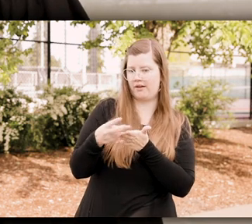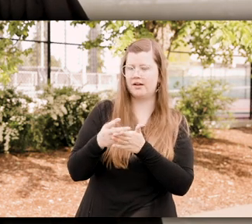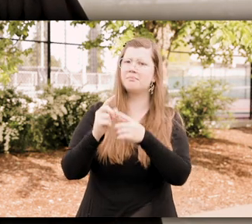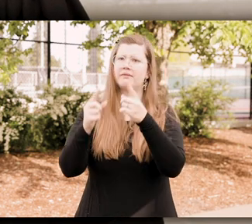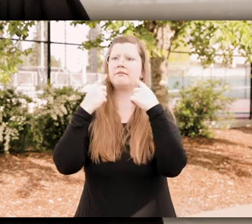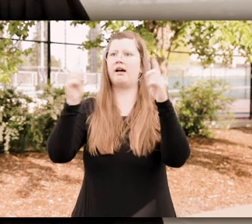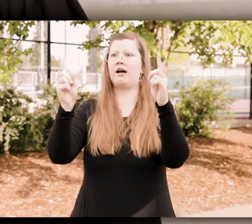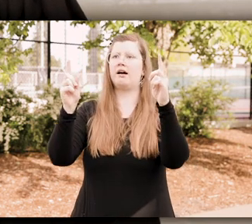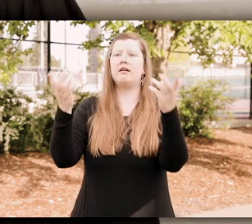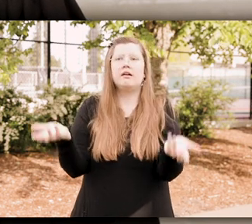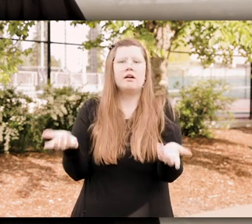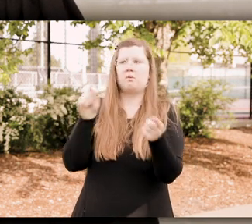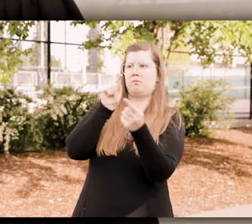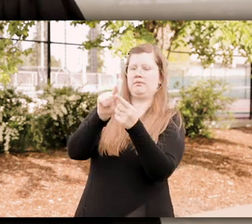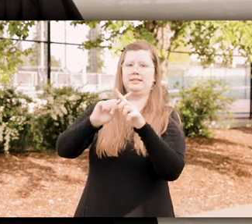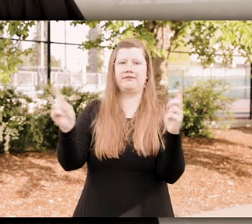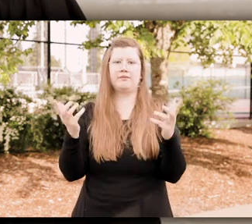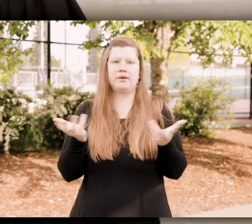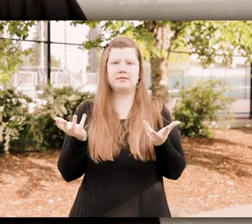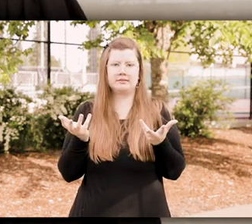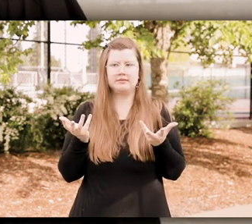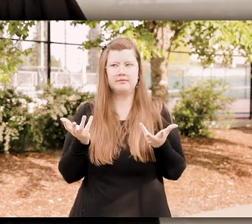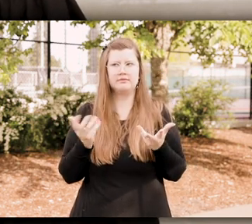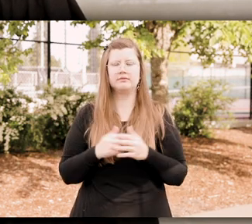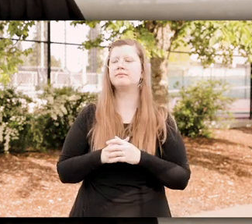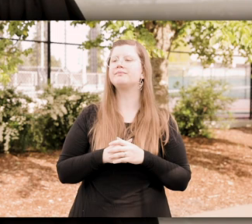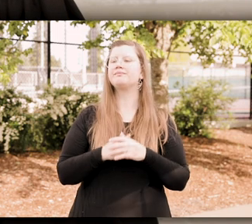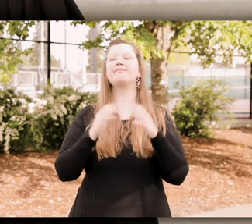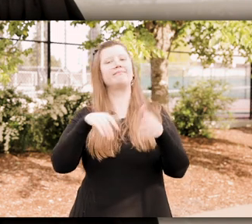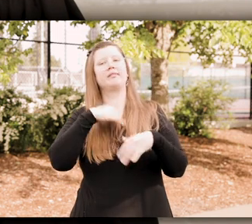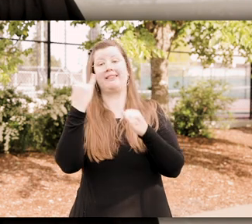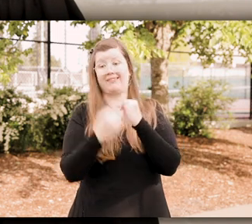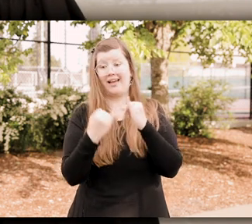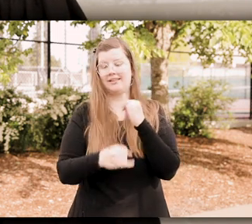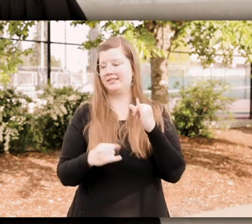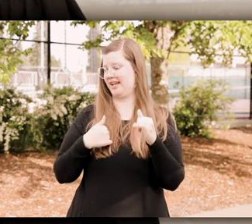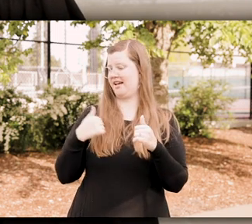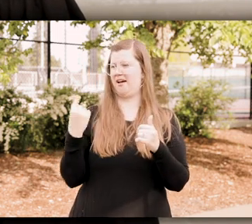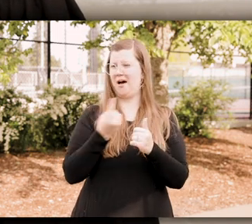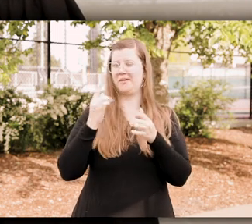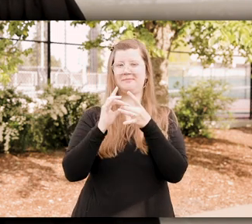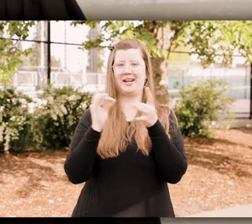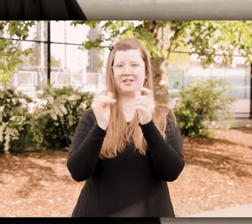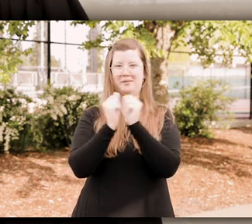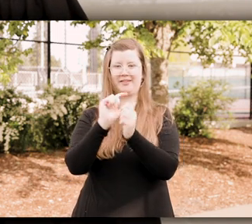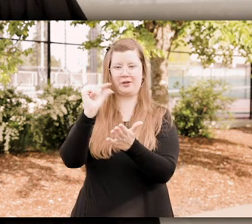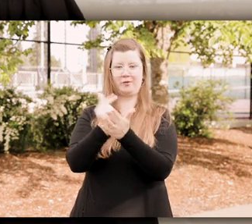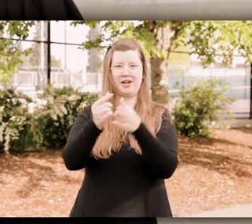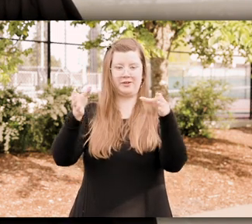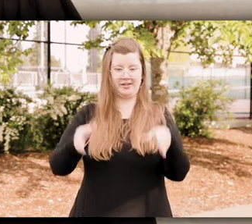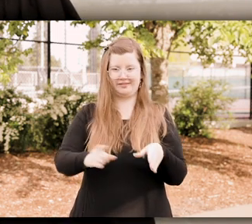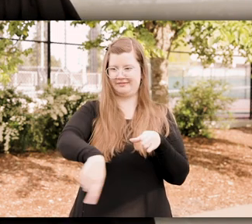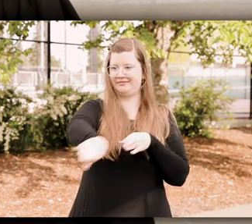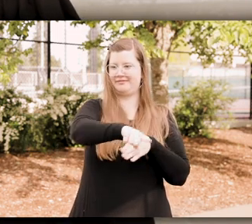The last thing that I always do when I'm addressing graduates is something that needs to happen here. Sitting next to you, as you